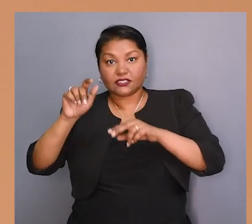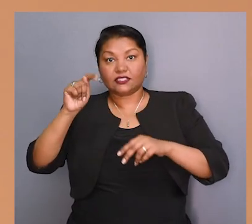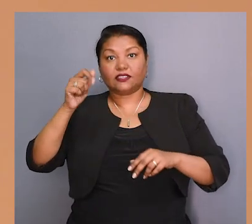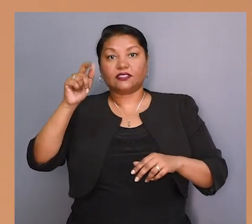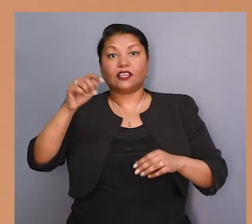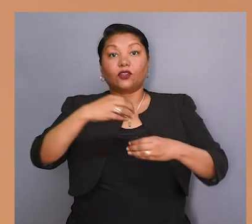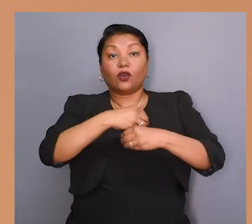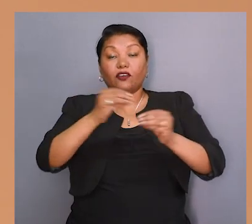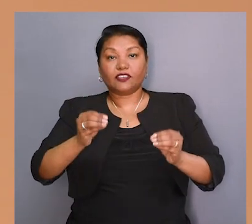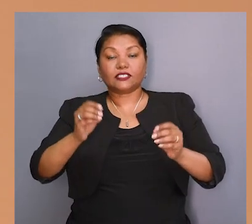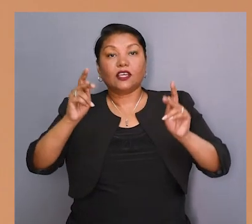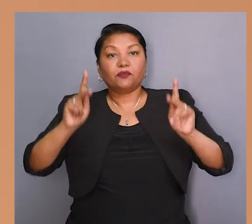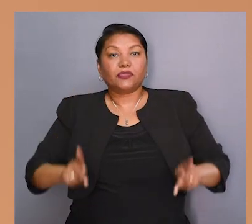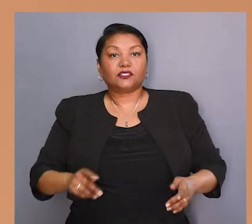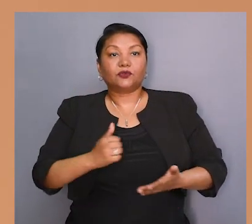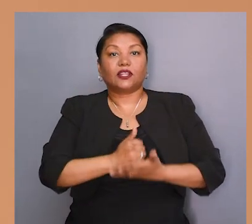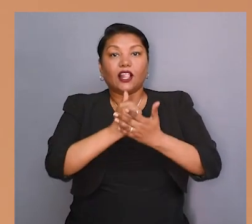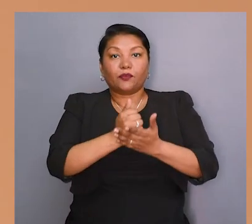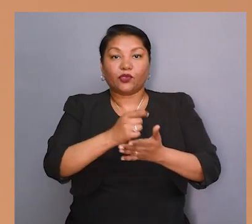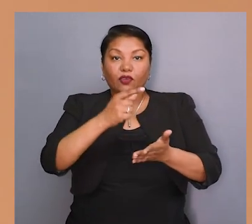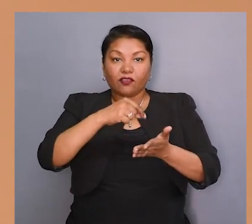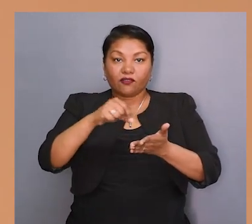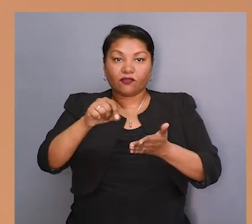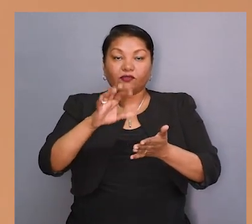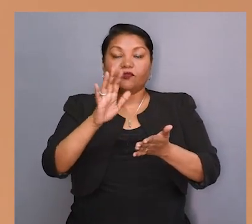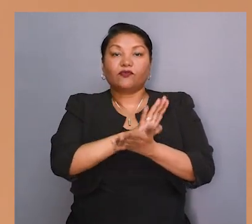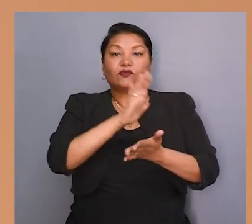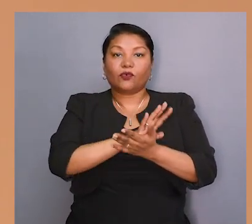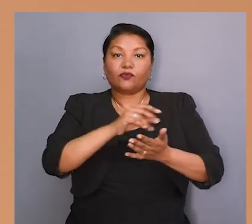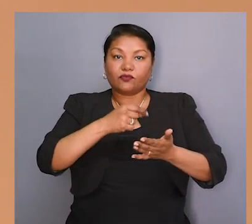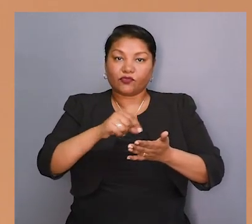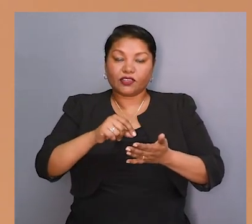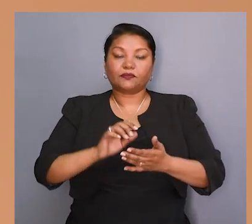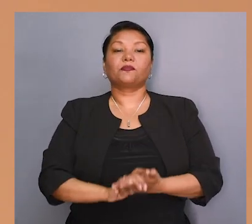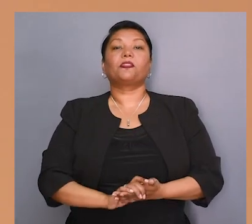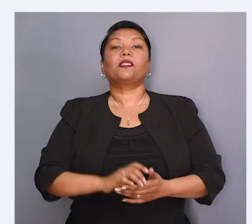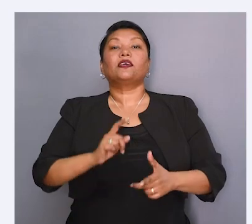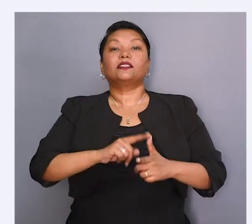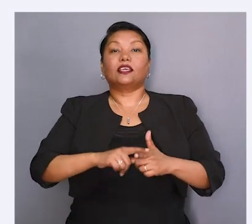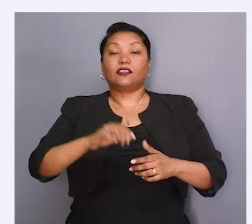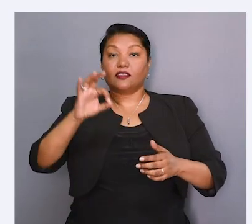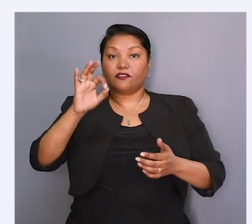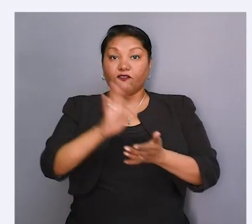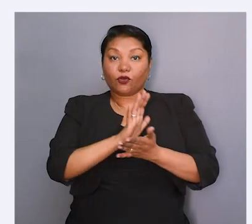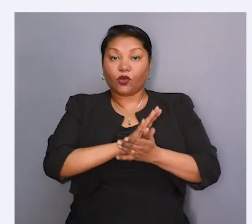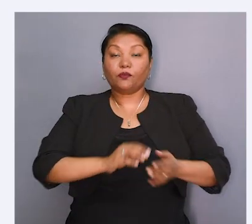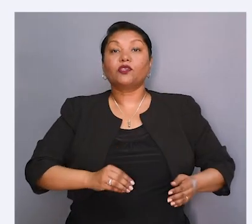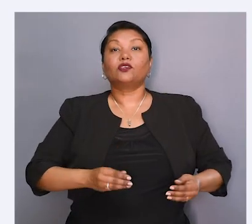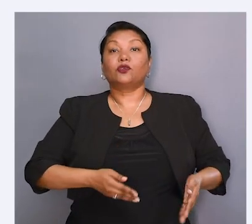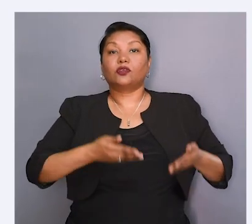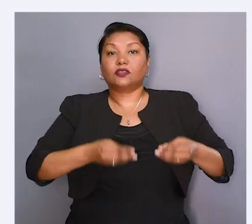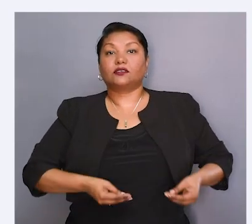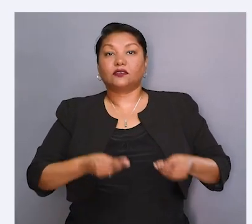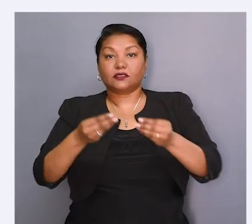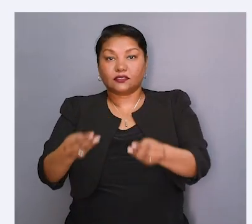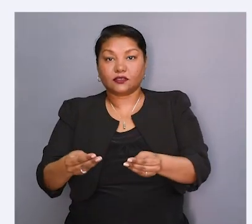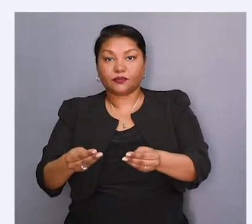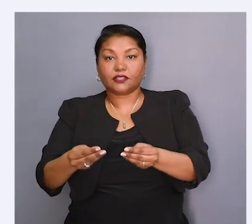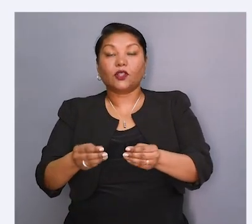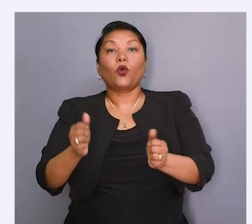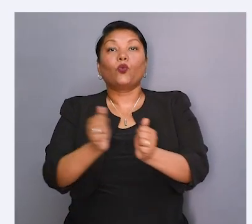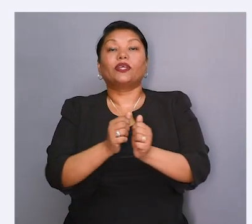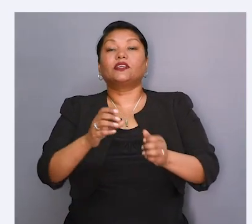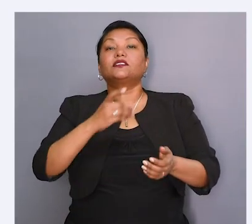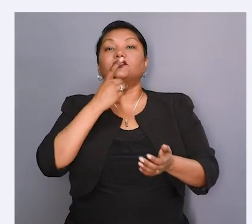of the authority and there will be persons here who can assist you in completing the form. You then submit that completed form with your